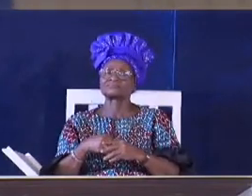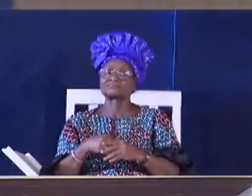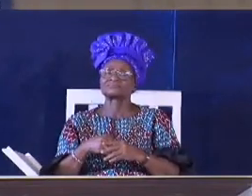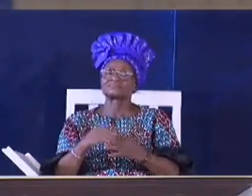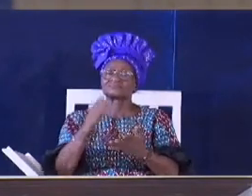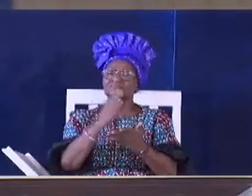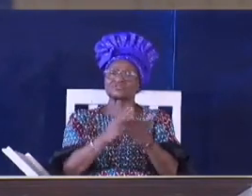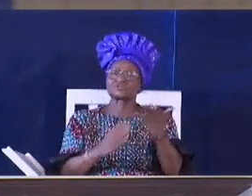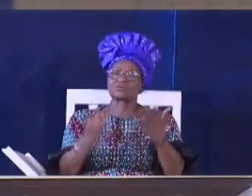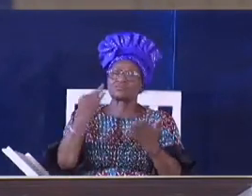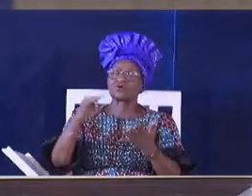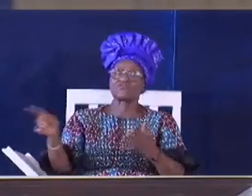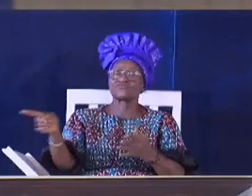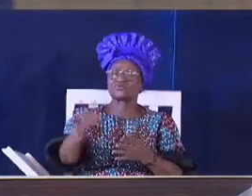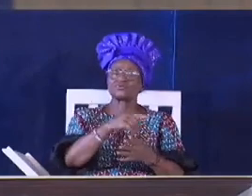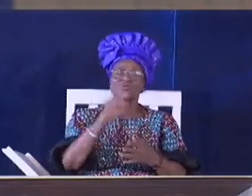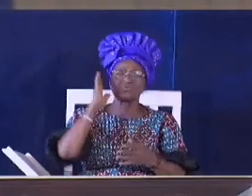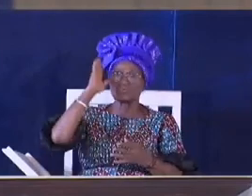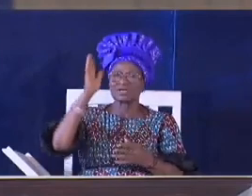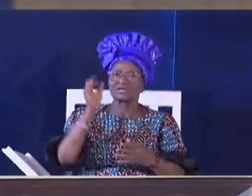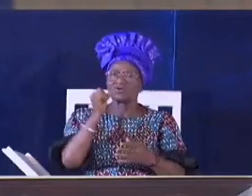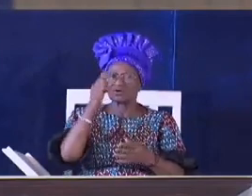Some of you will understand what that means.